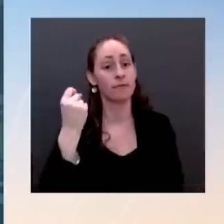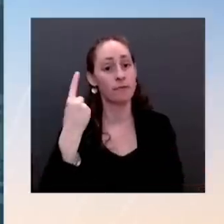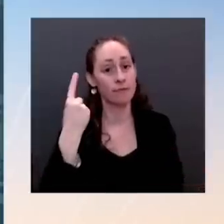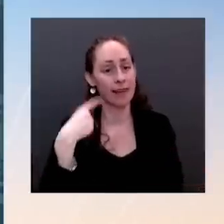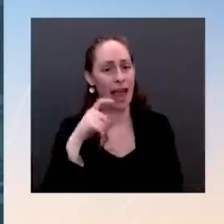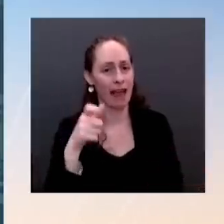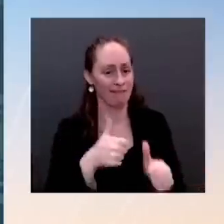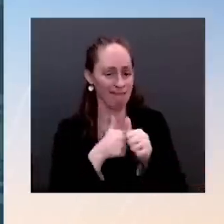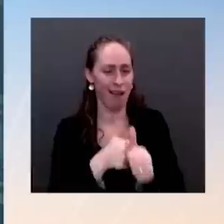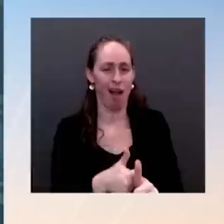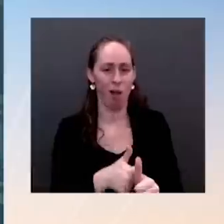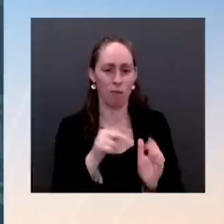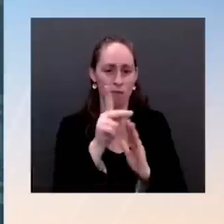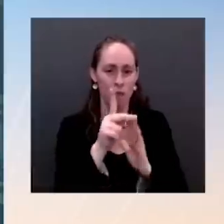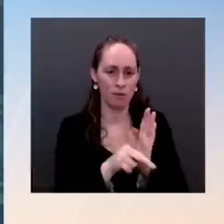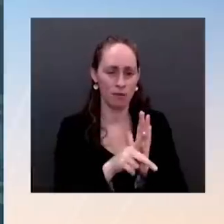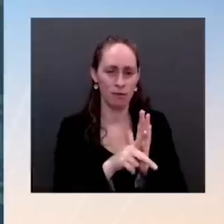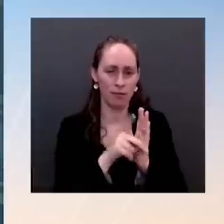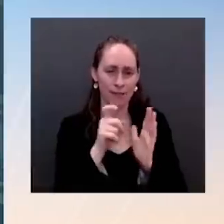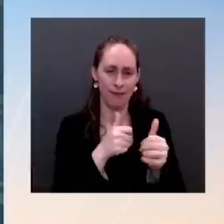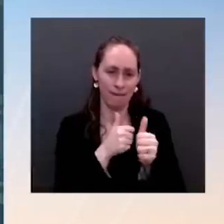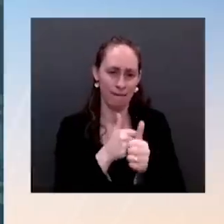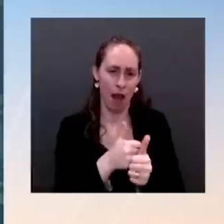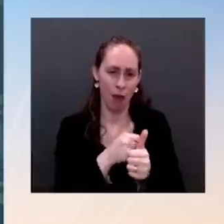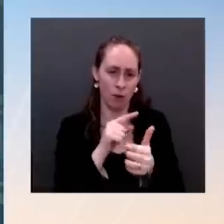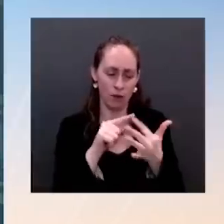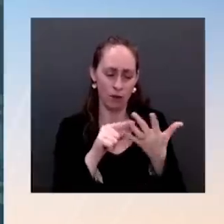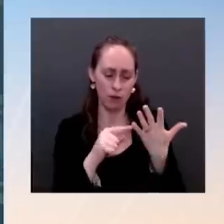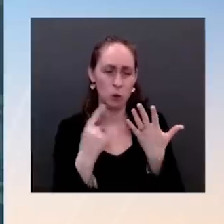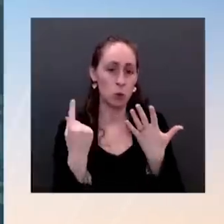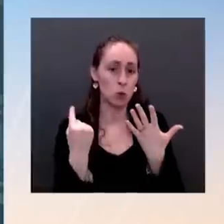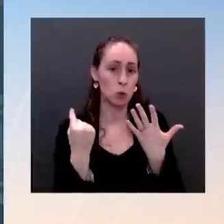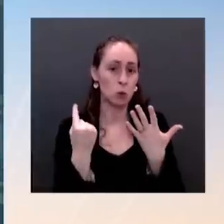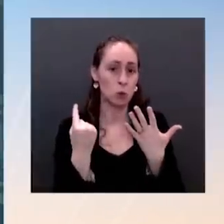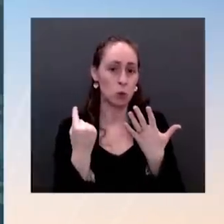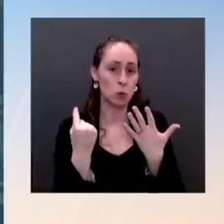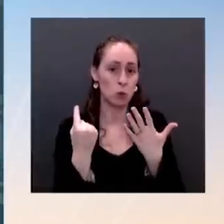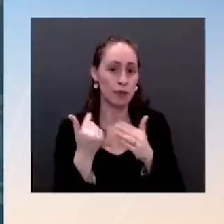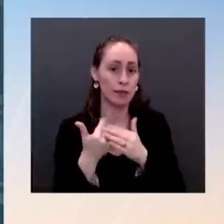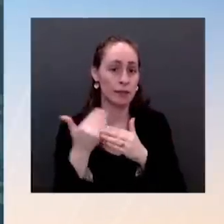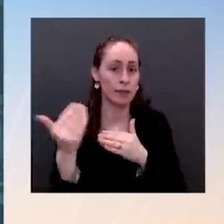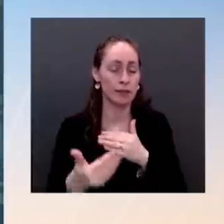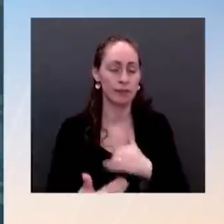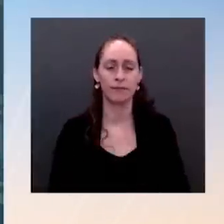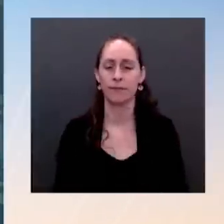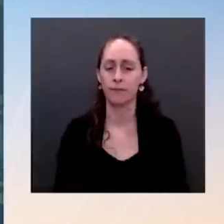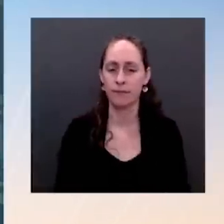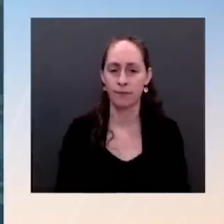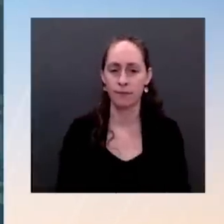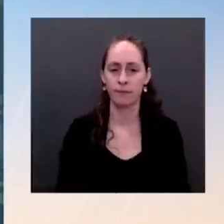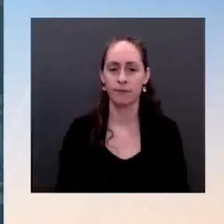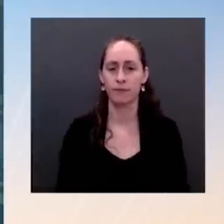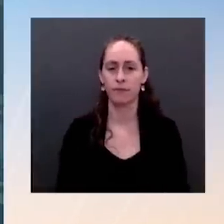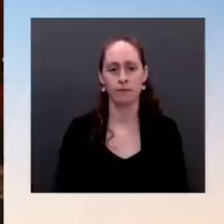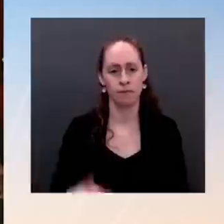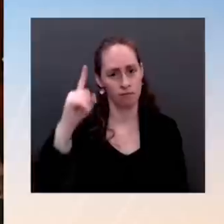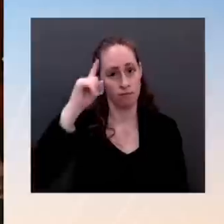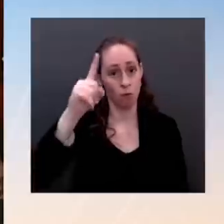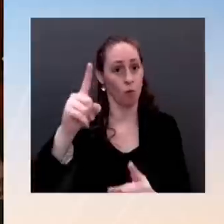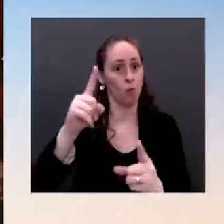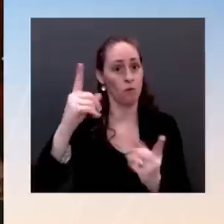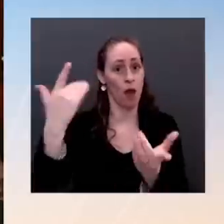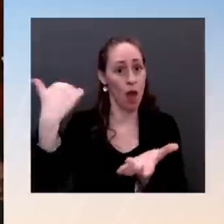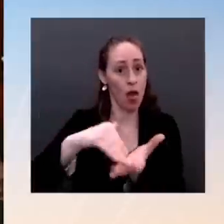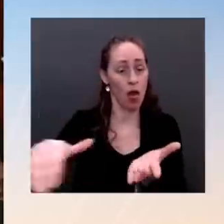taken in the event that any behavior like this occurs to prevent it from happening in the future. That is exactly what happened in this case. The federal federal employees